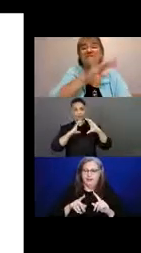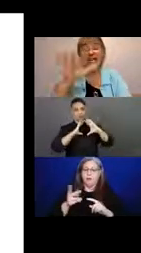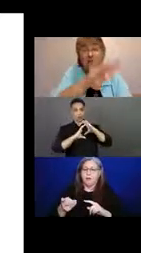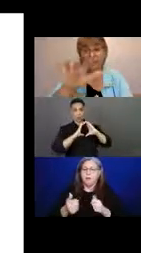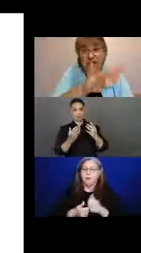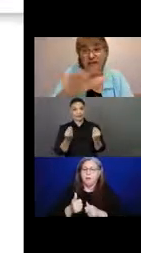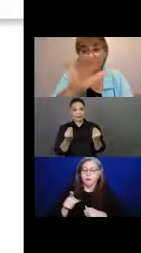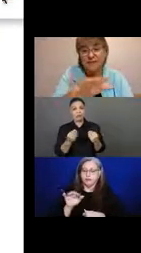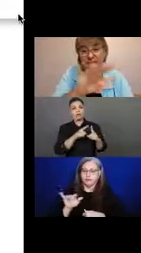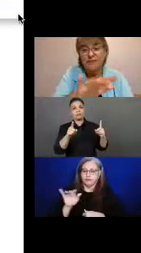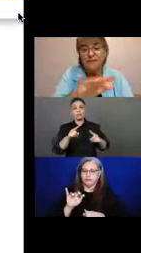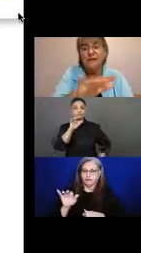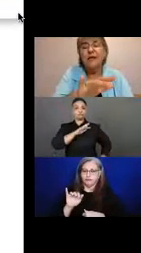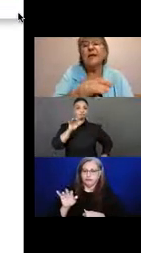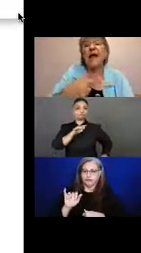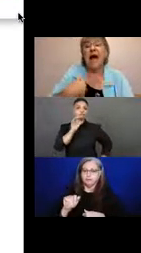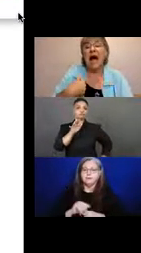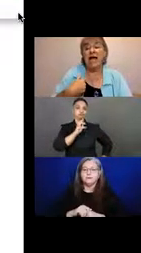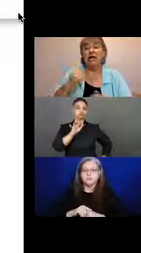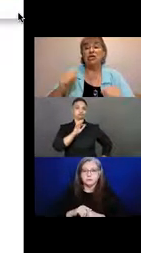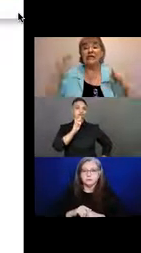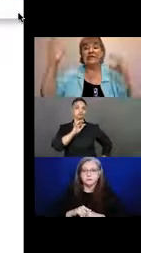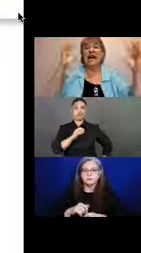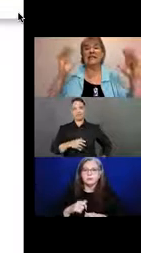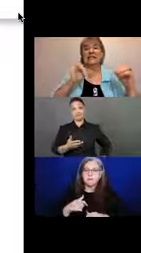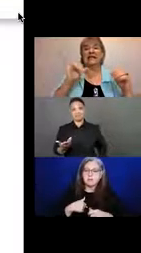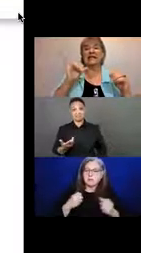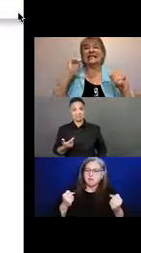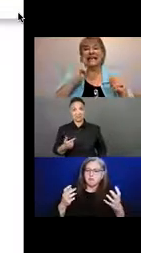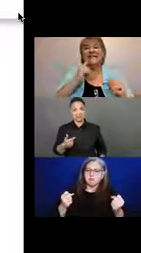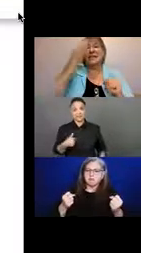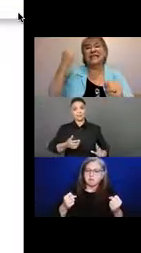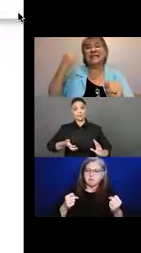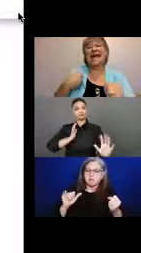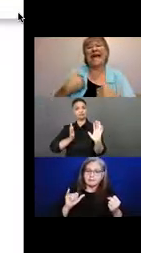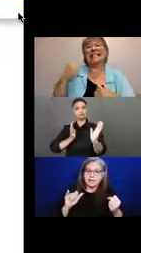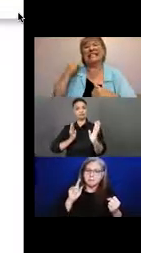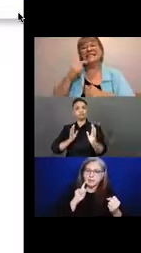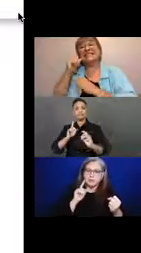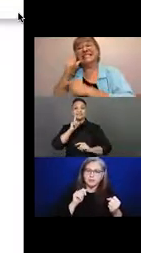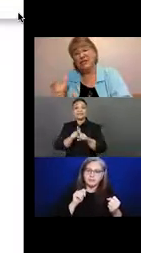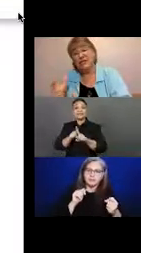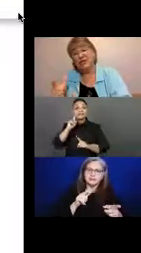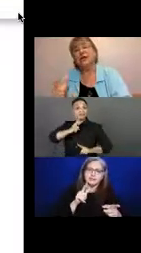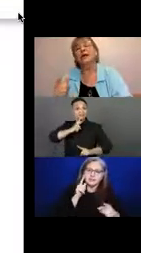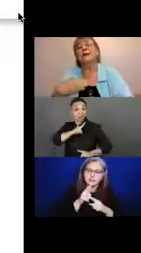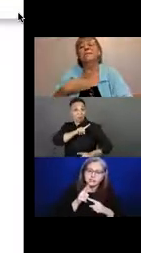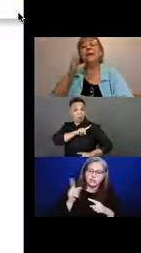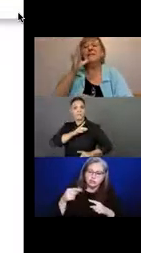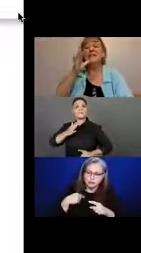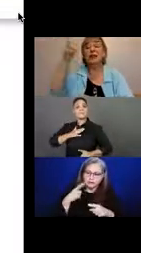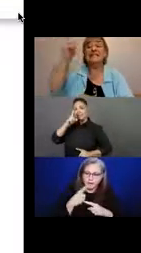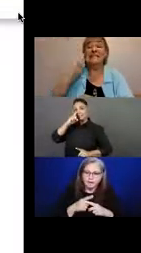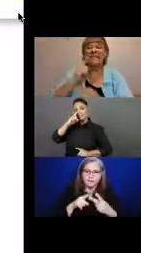mostly fingerspelled. I could sign like deaf because I had a deaf sister,